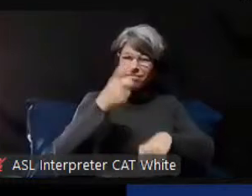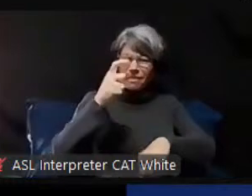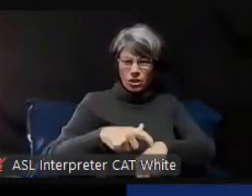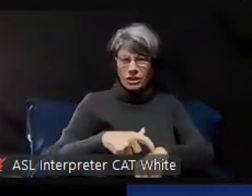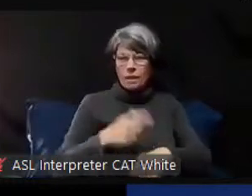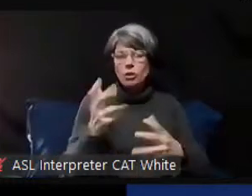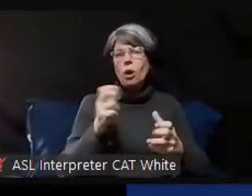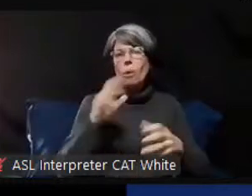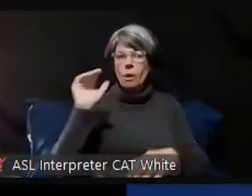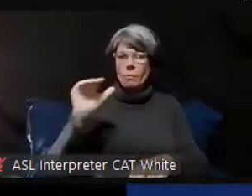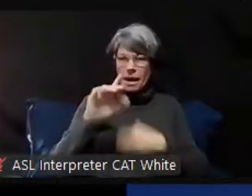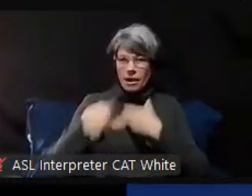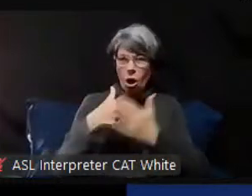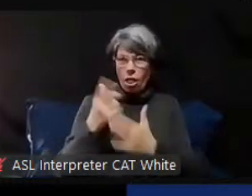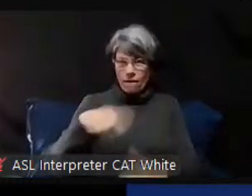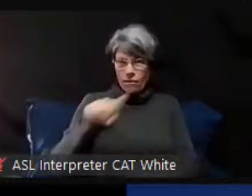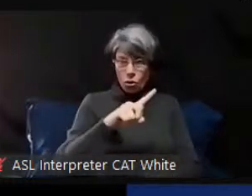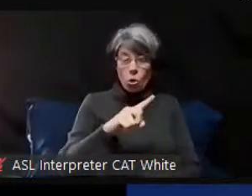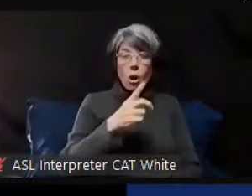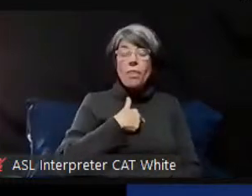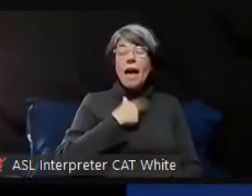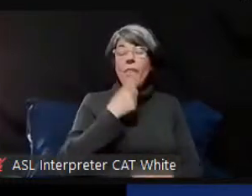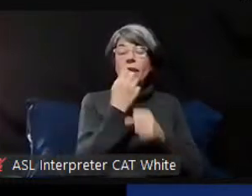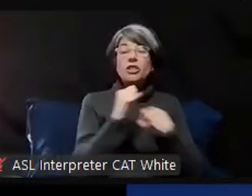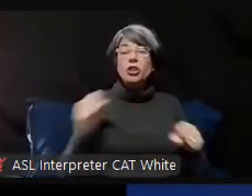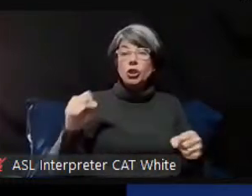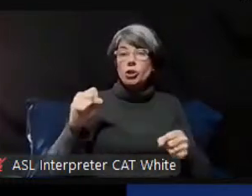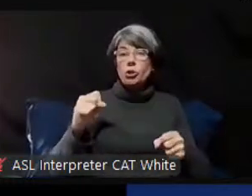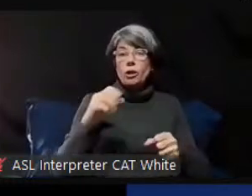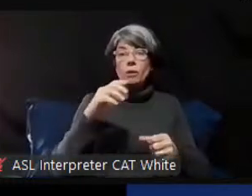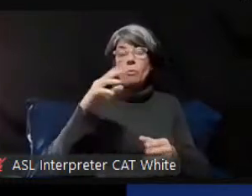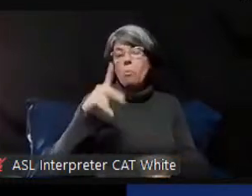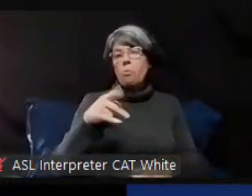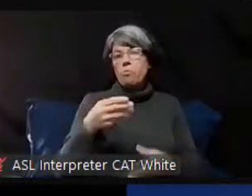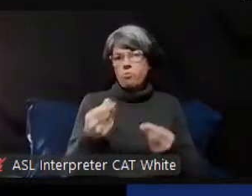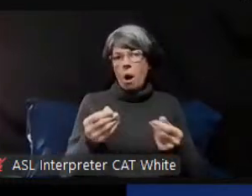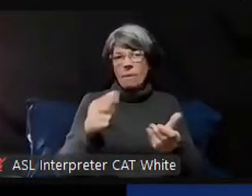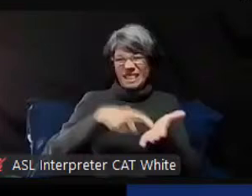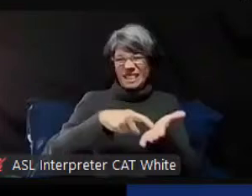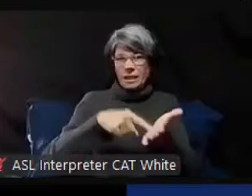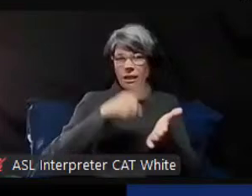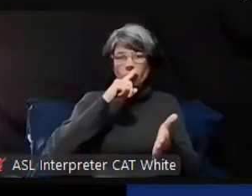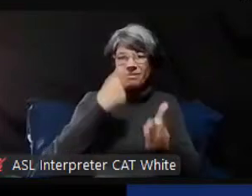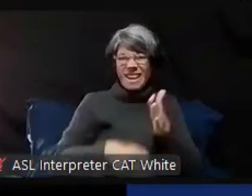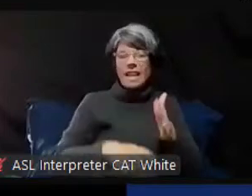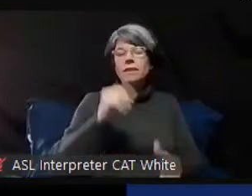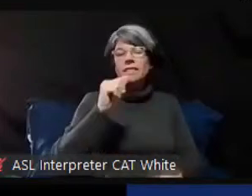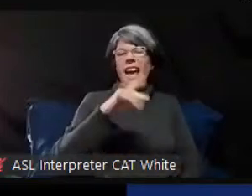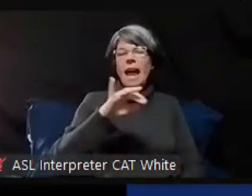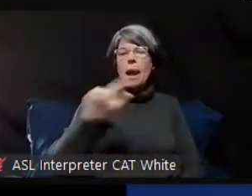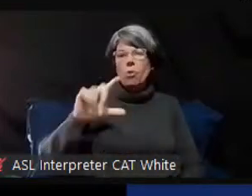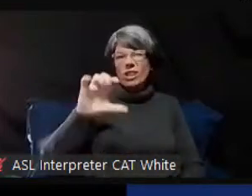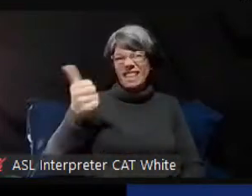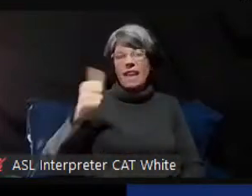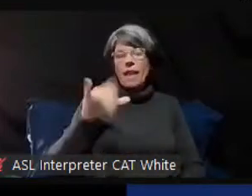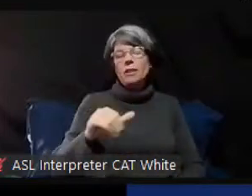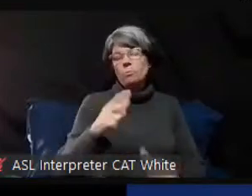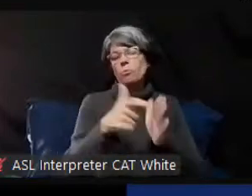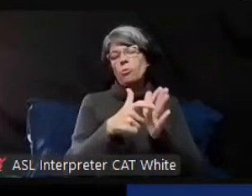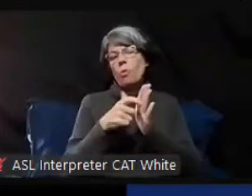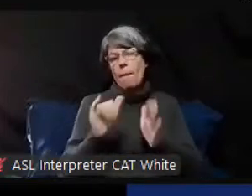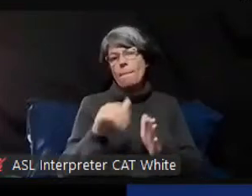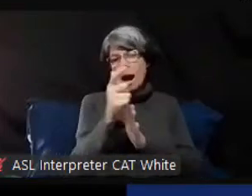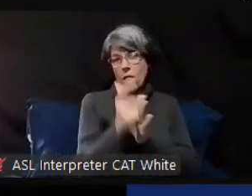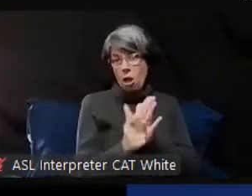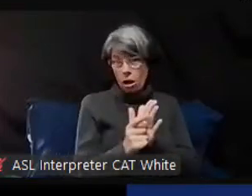with reminding everyone that the secured property tax deadline for the second installment remains April 10th as required by law. So property